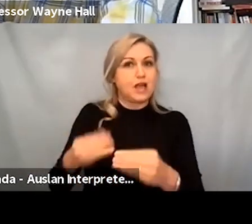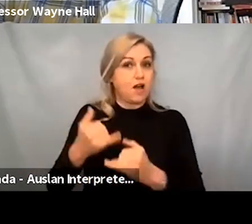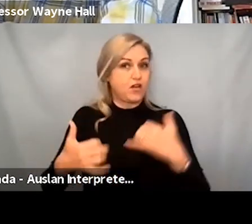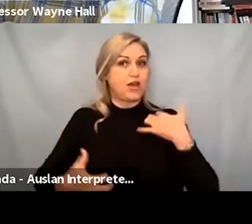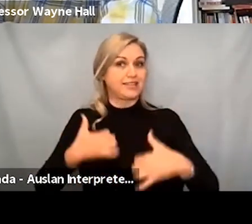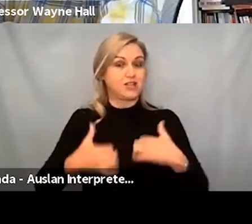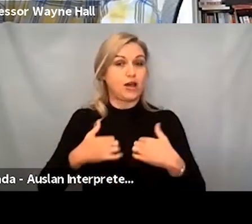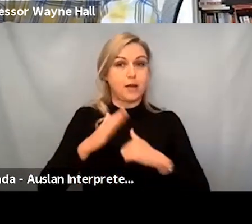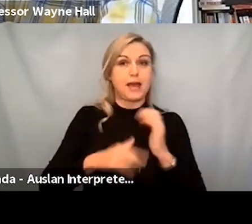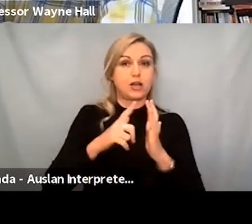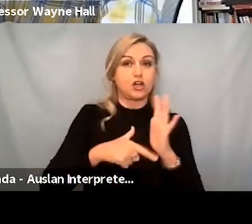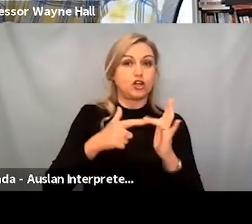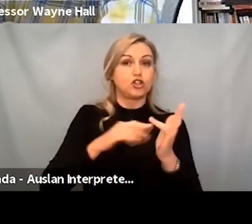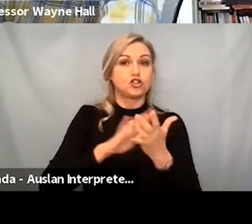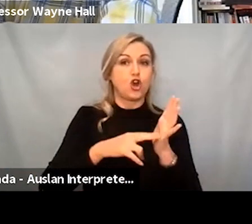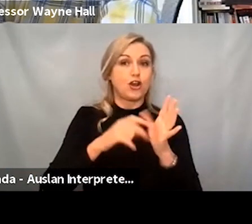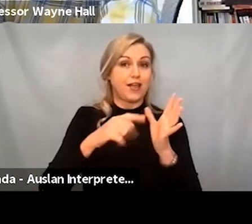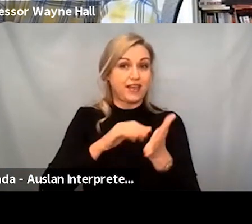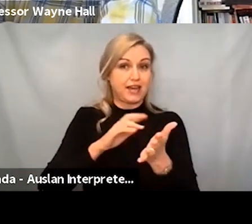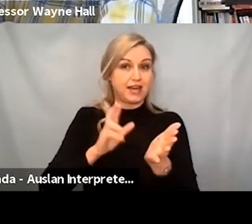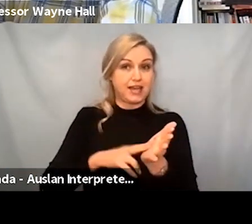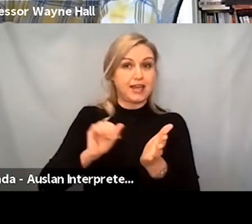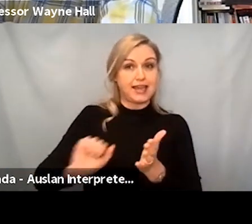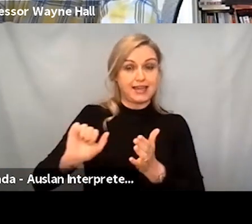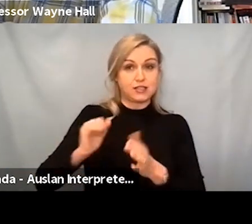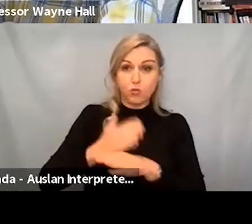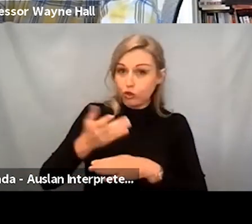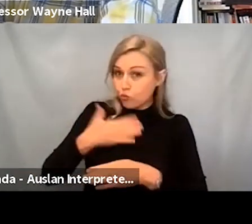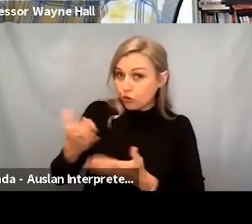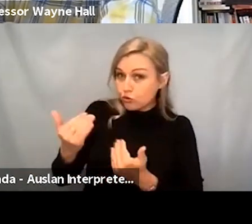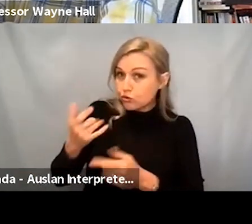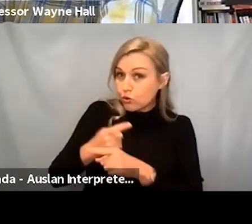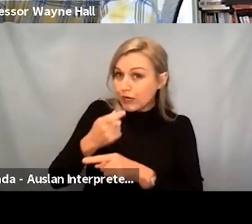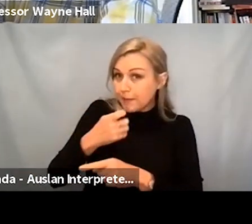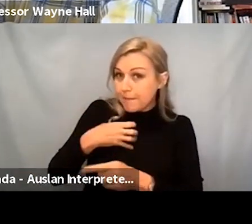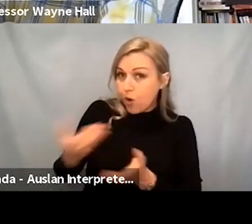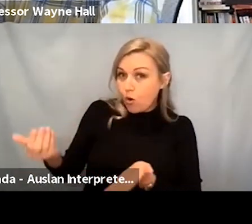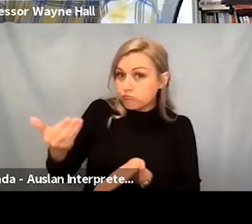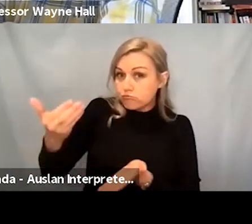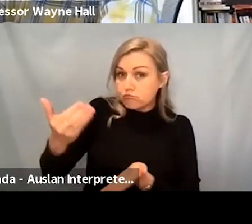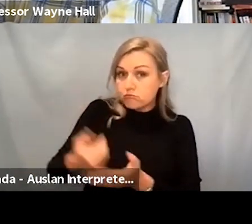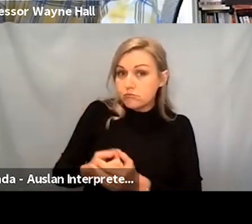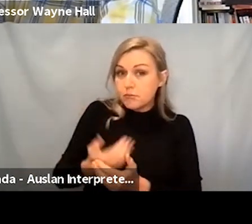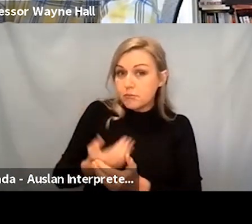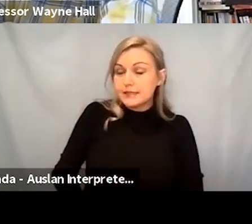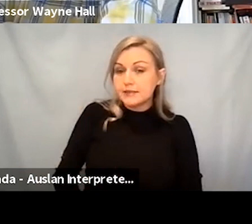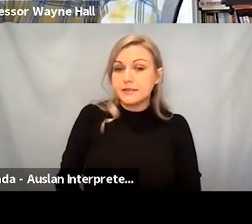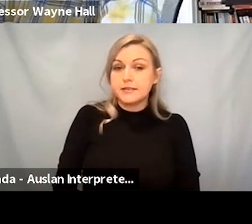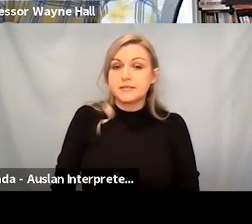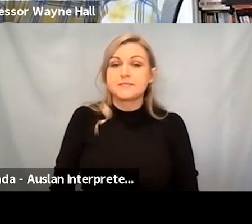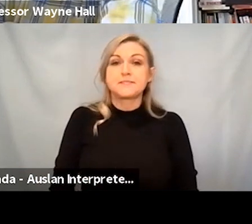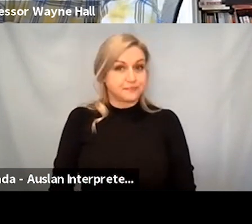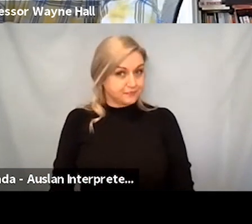work that Jonathan's designing. So I don't know if you want to talk about that a bit, Jonathan.